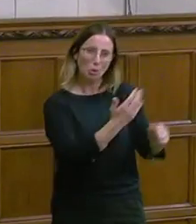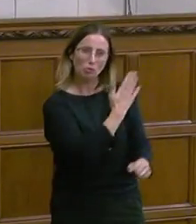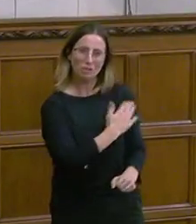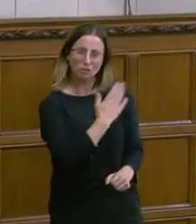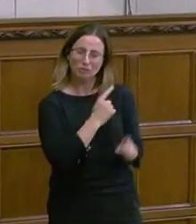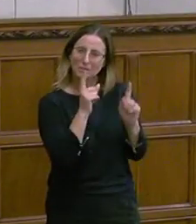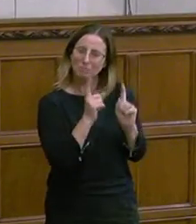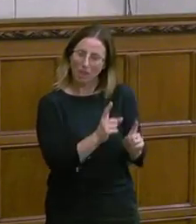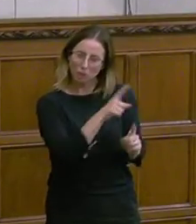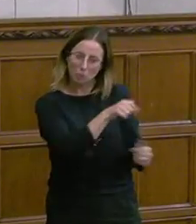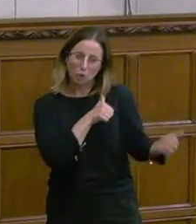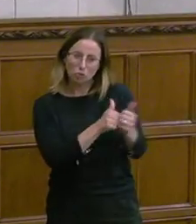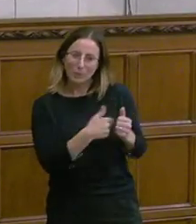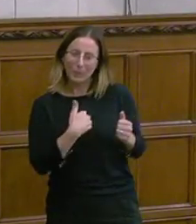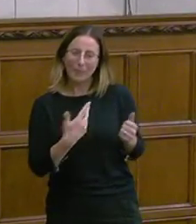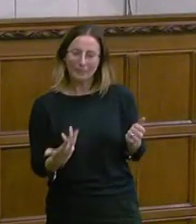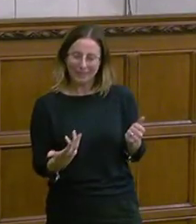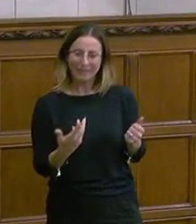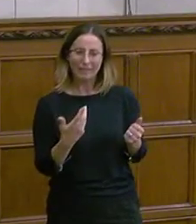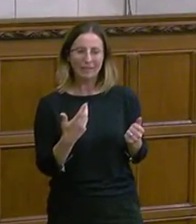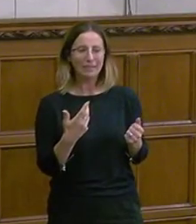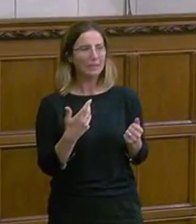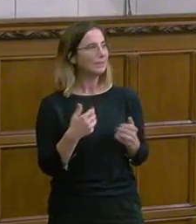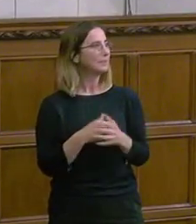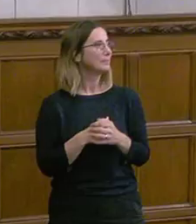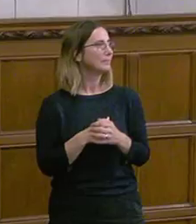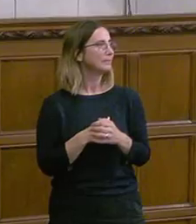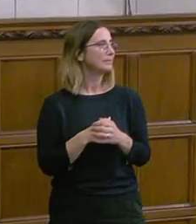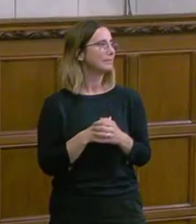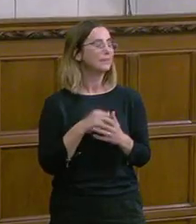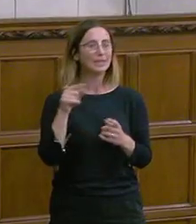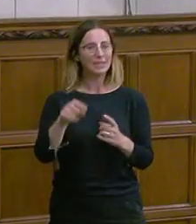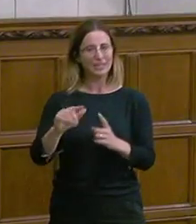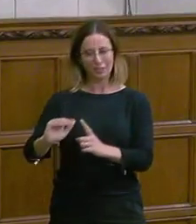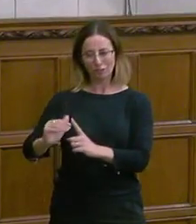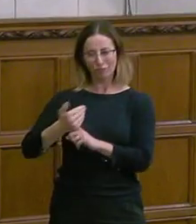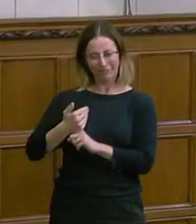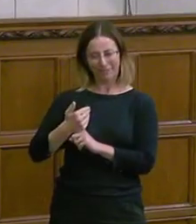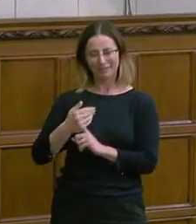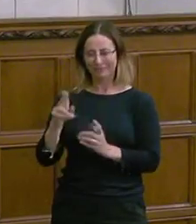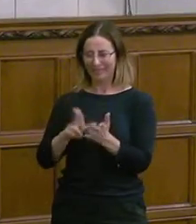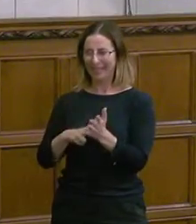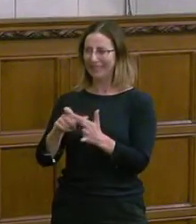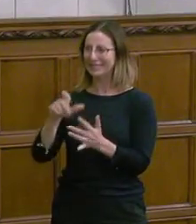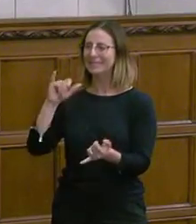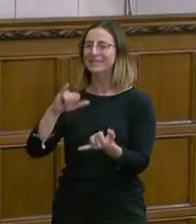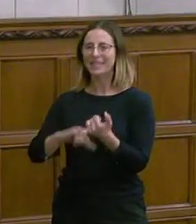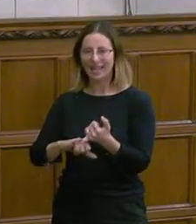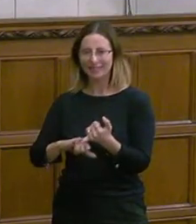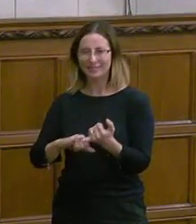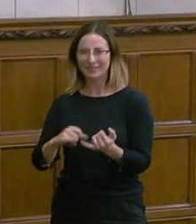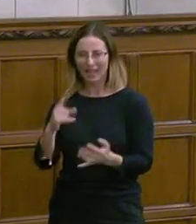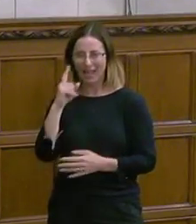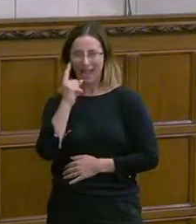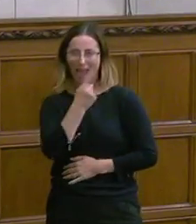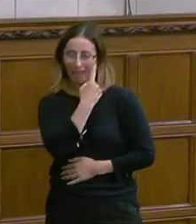Minister agree with me that as it's not ring-fenced, if the NDCS or anyone else can find any evidence that that